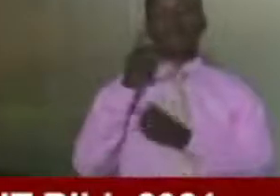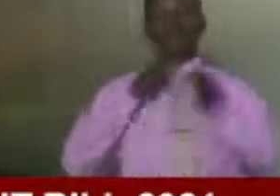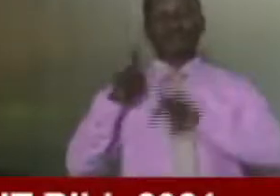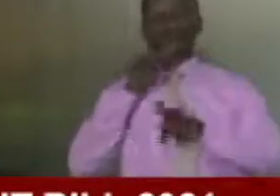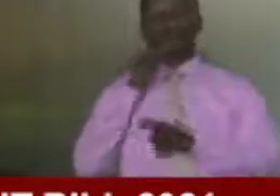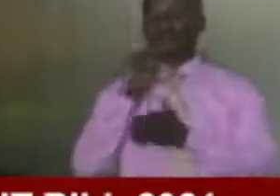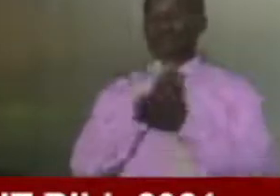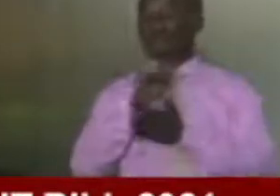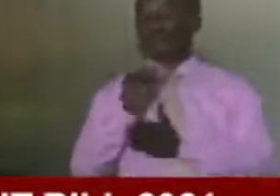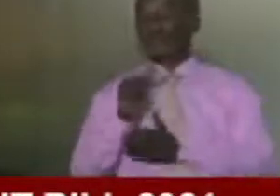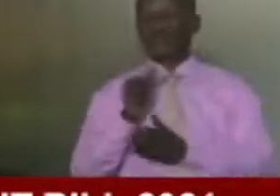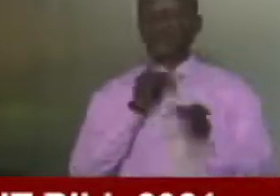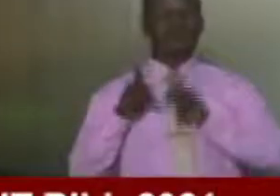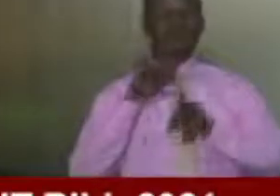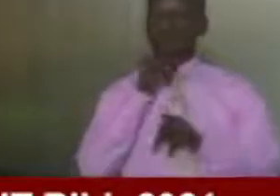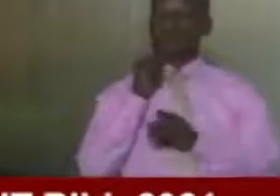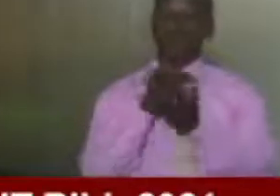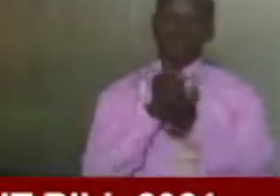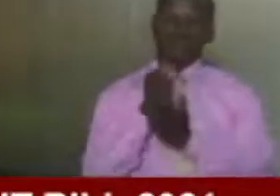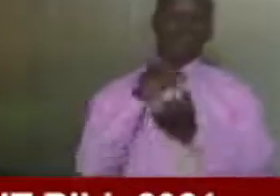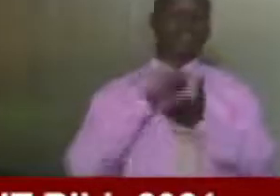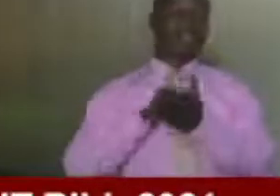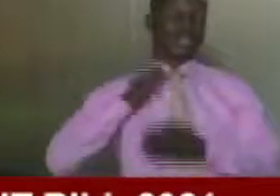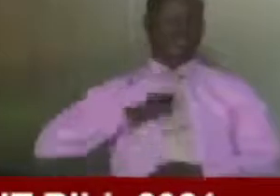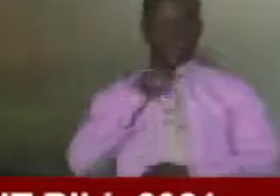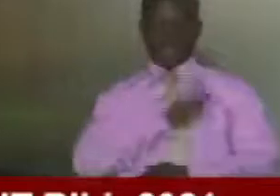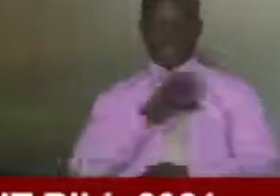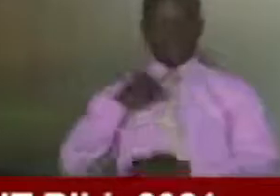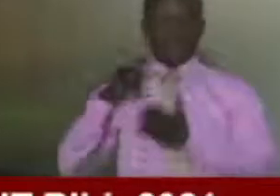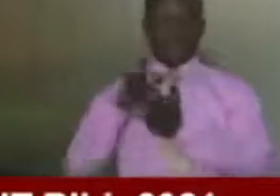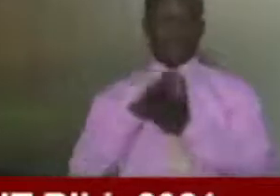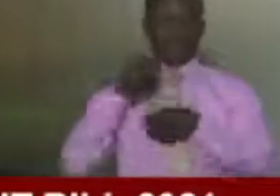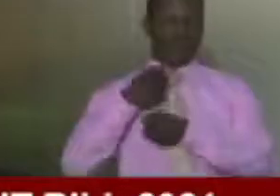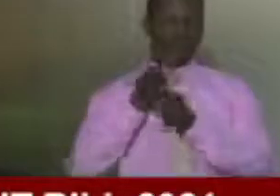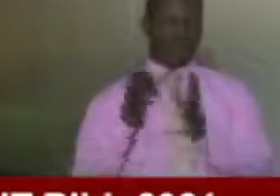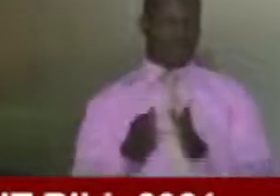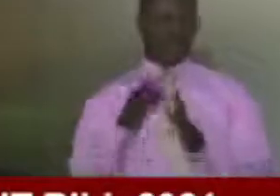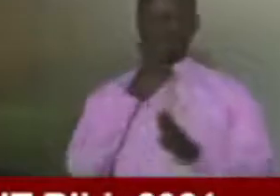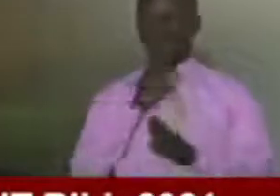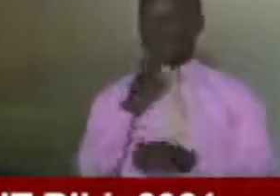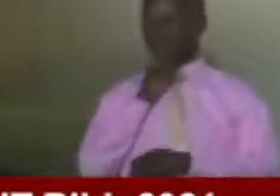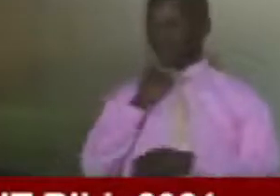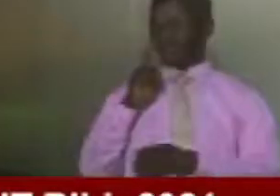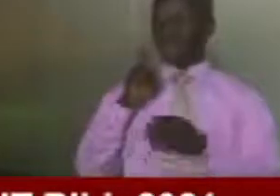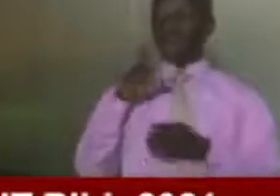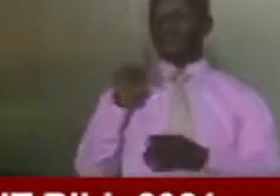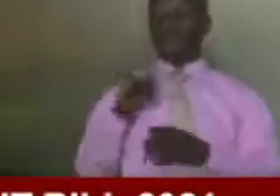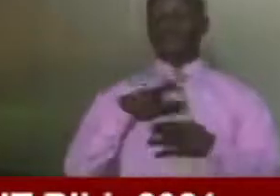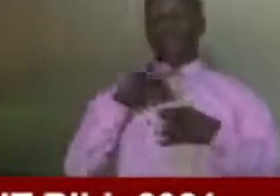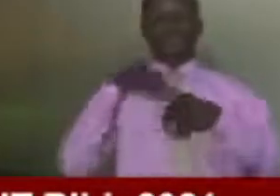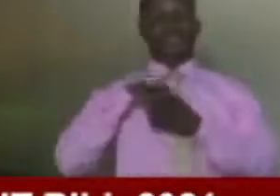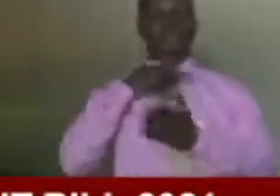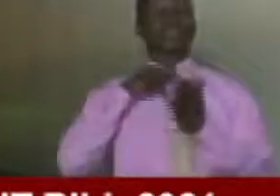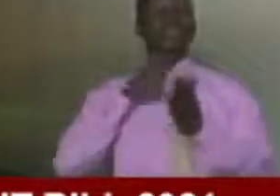sure that the executive and the legislature are really interested in doing this. So they have